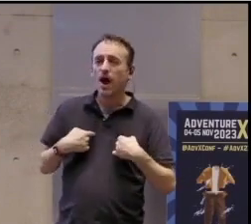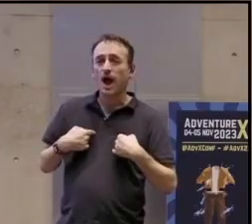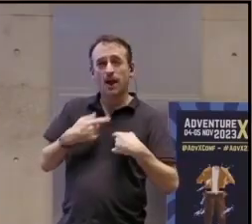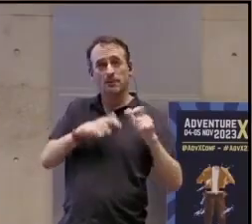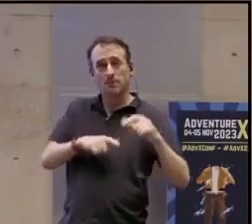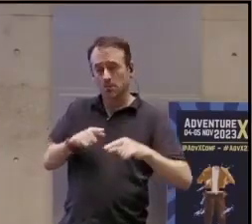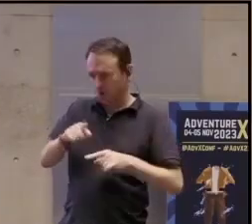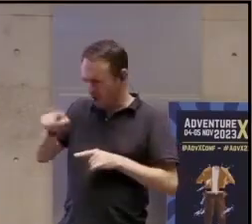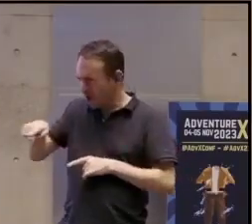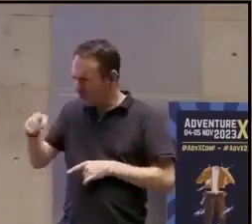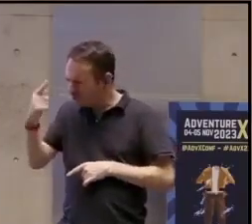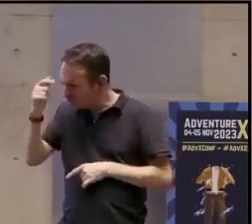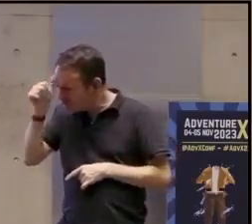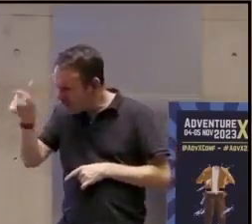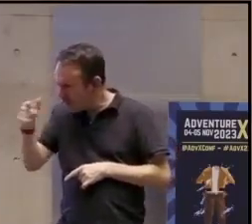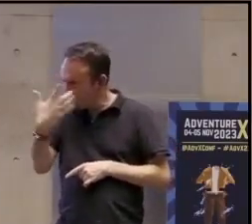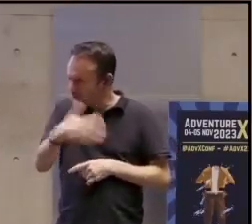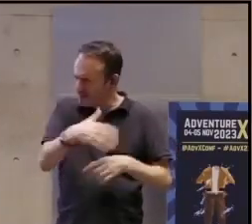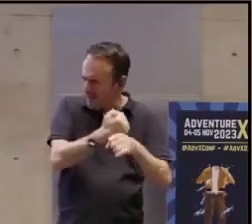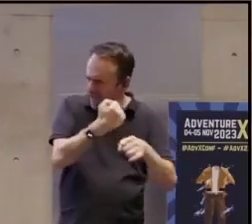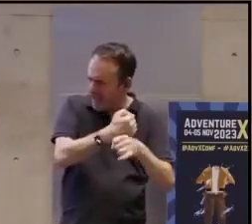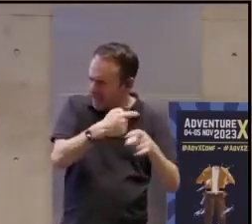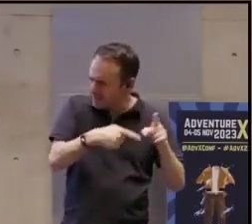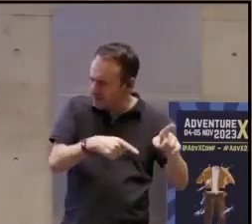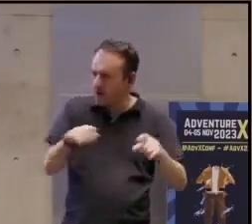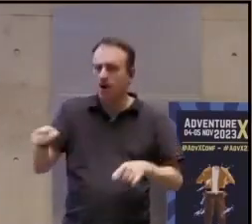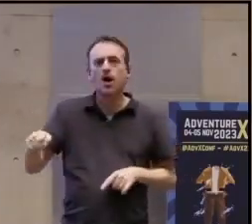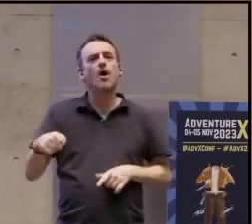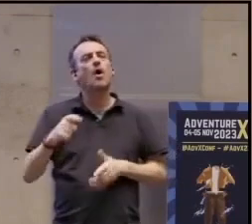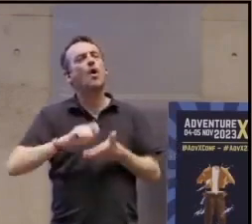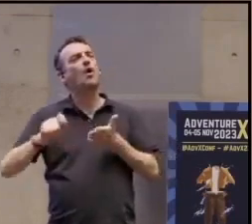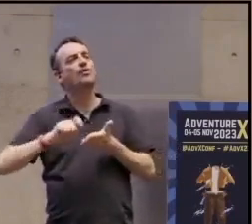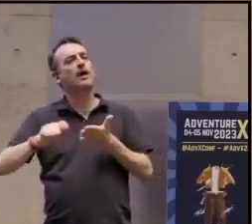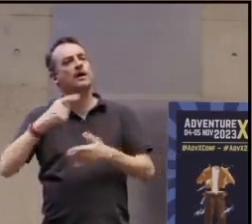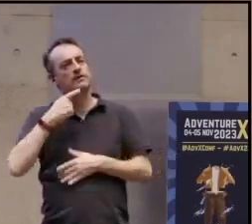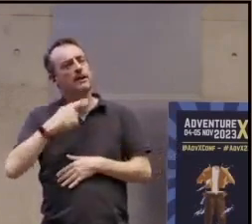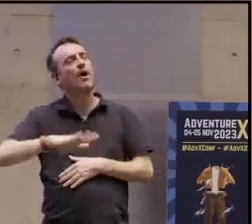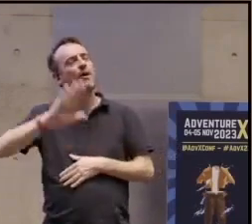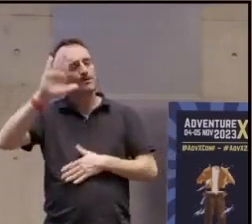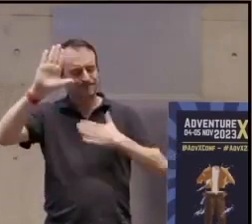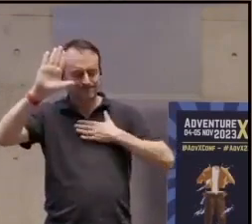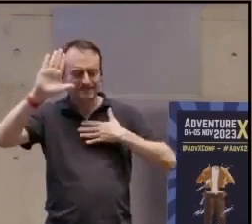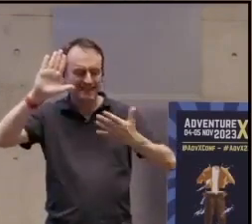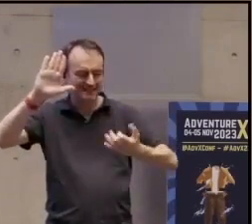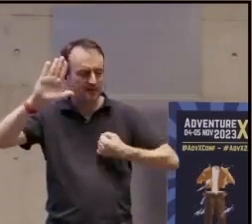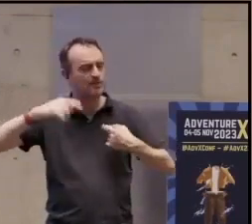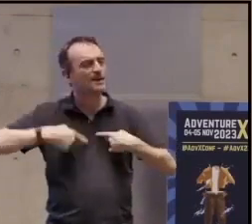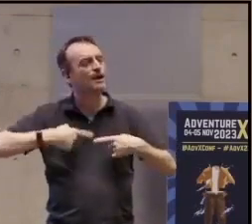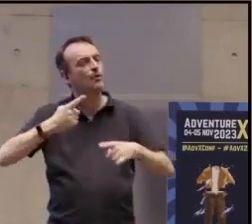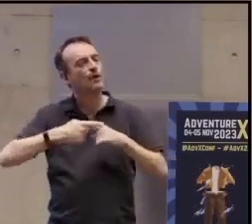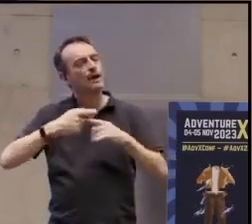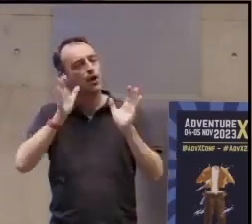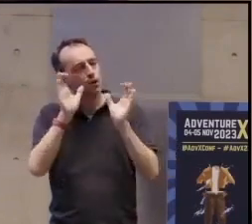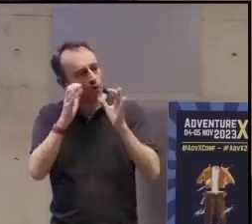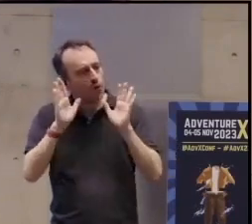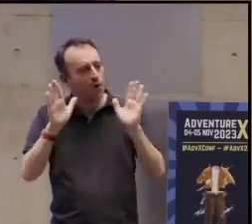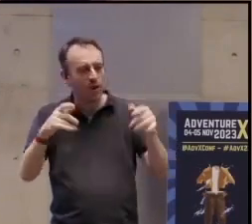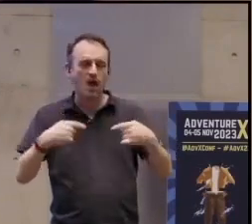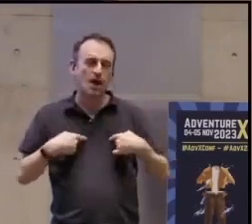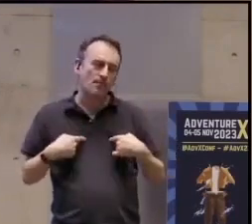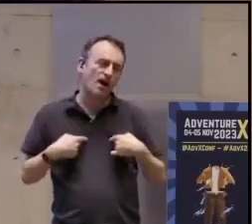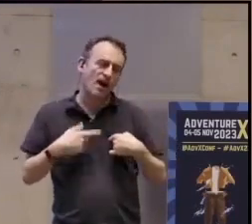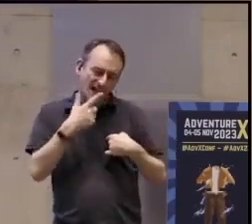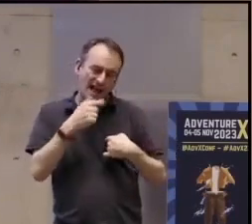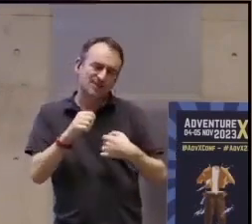better. I'm going to leave it that way because it's funny. But you can't do that with medical conditions,